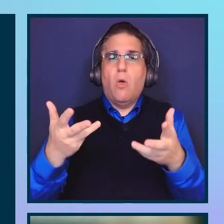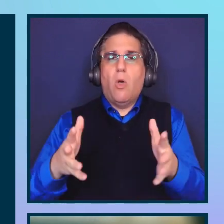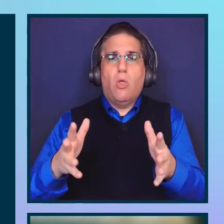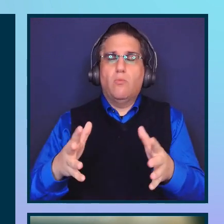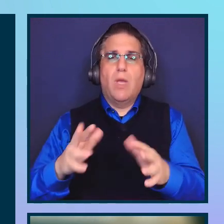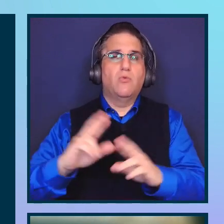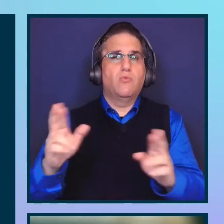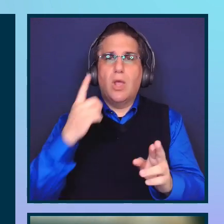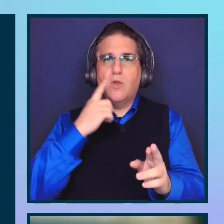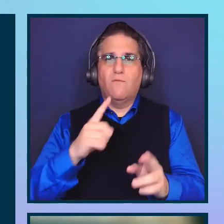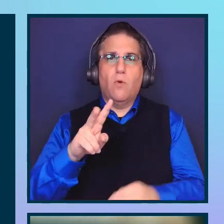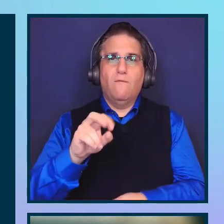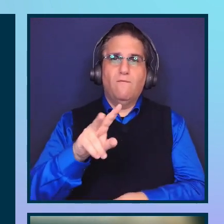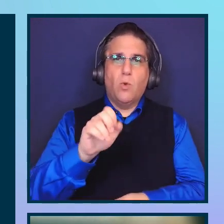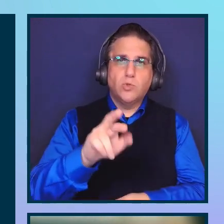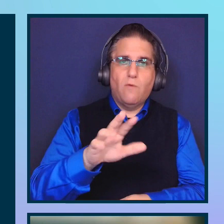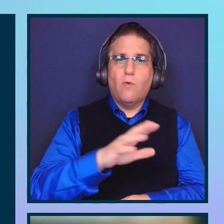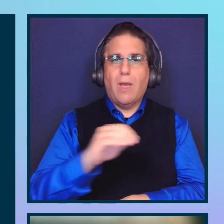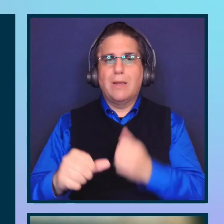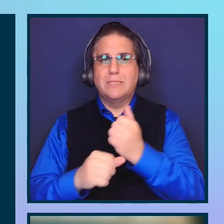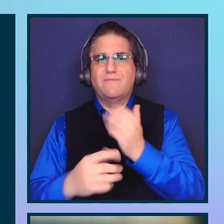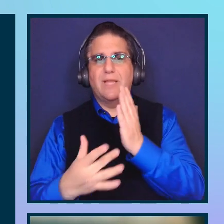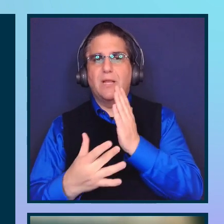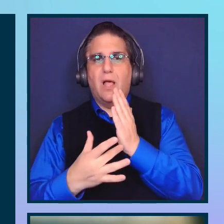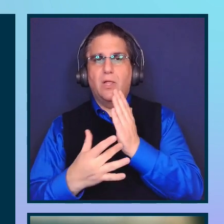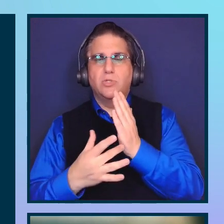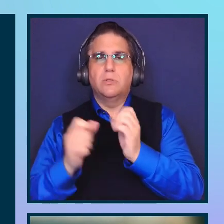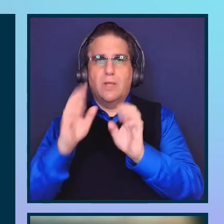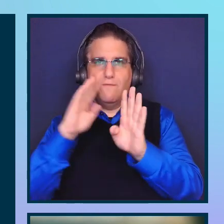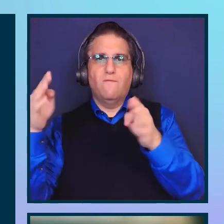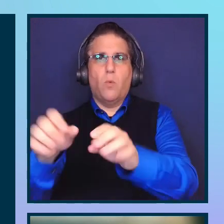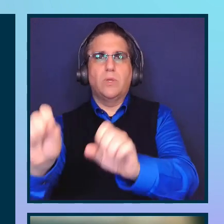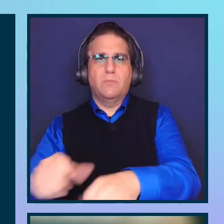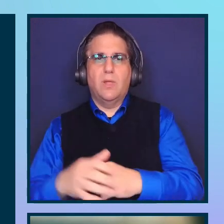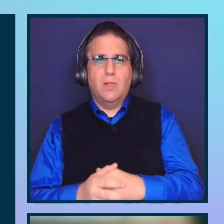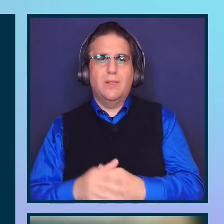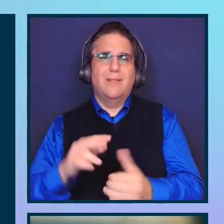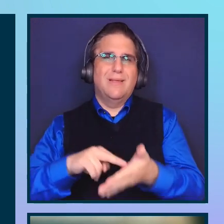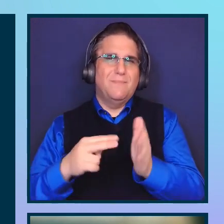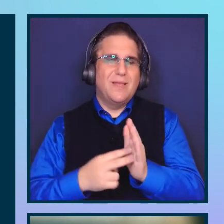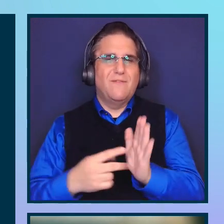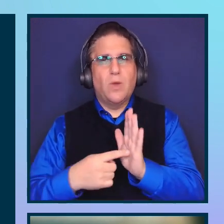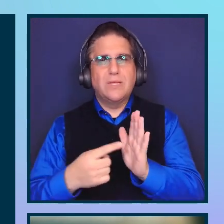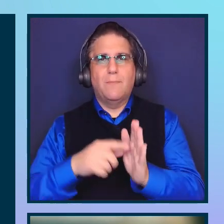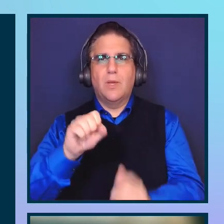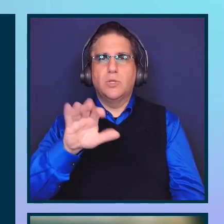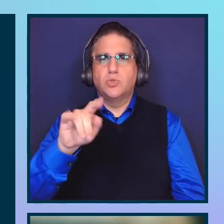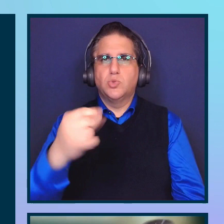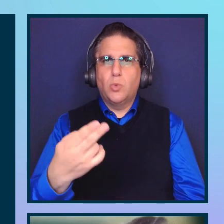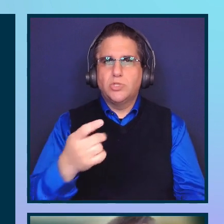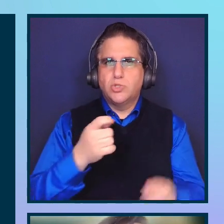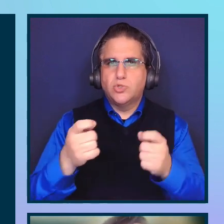technology focusable. Other assistive technologies being switch control, voice control, just to name a